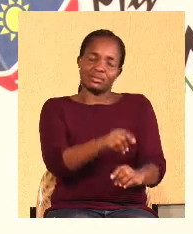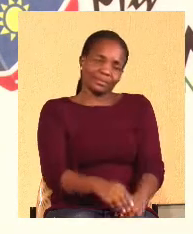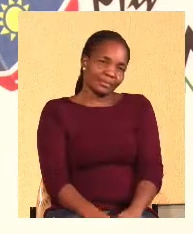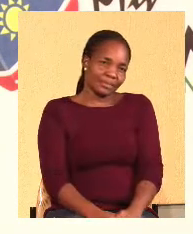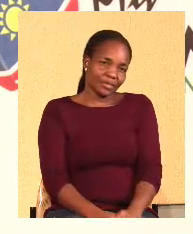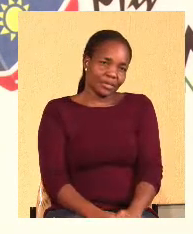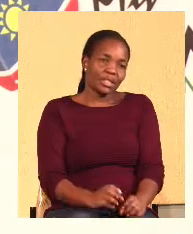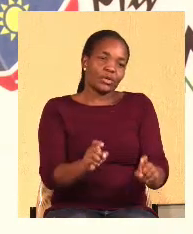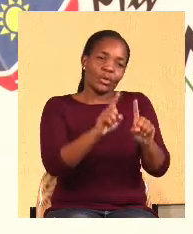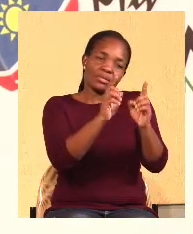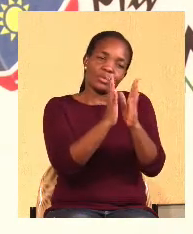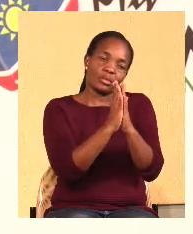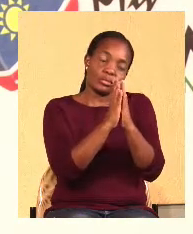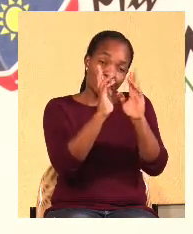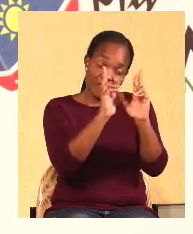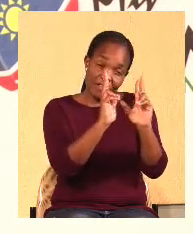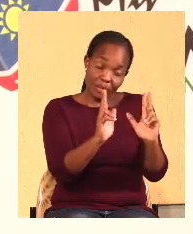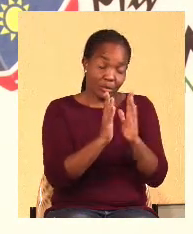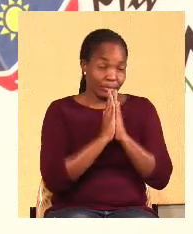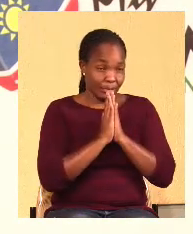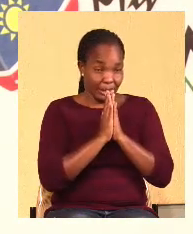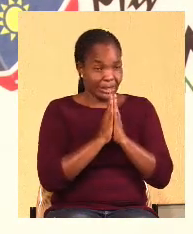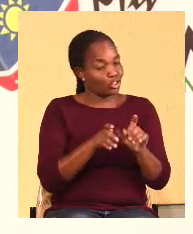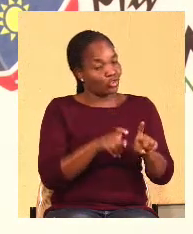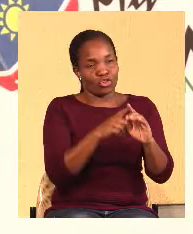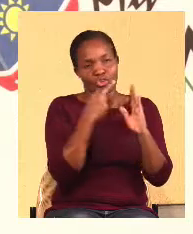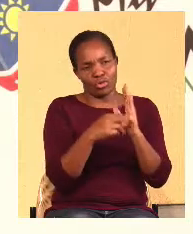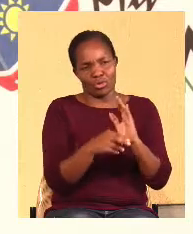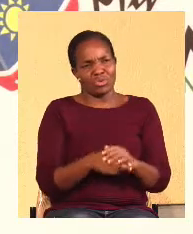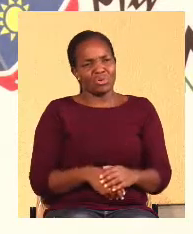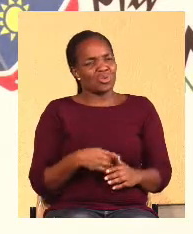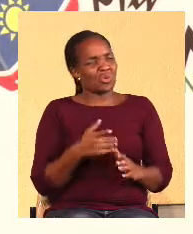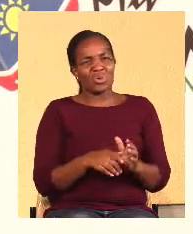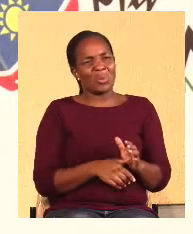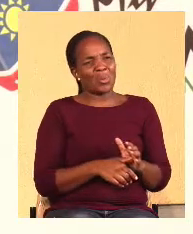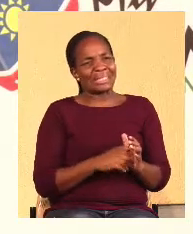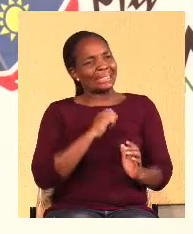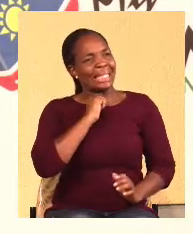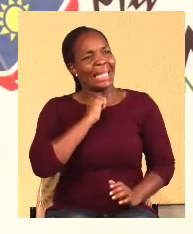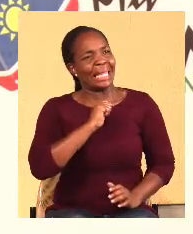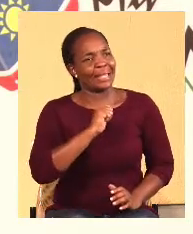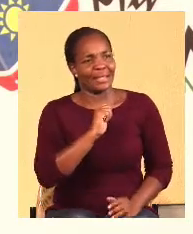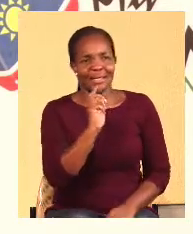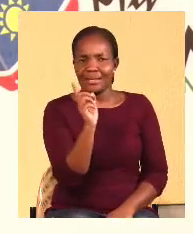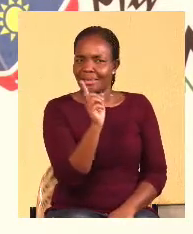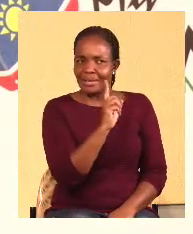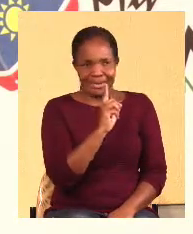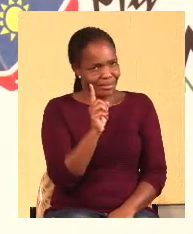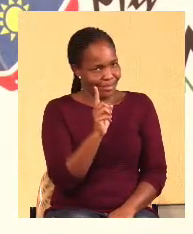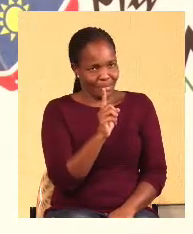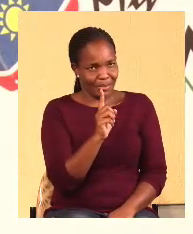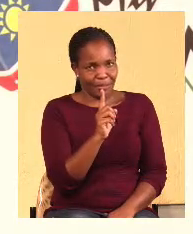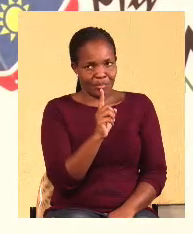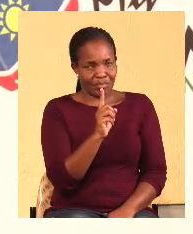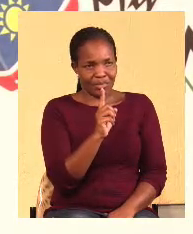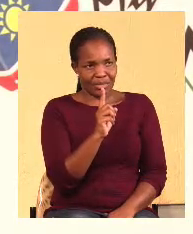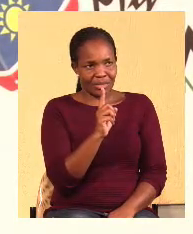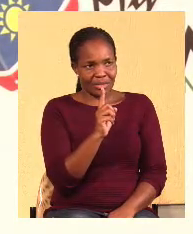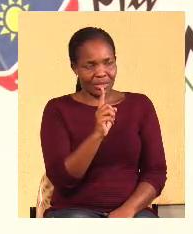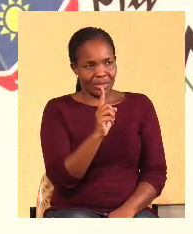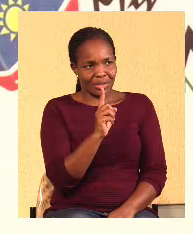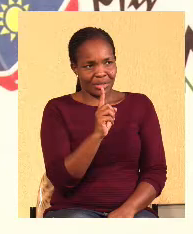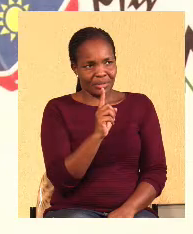require people to comply without necessarily being forced. It should not be viewed as a law enforcement issue. It should be looked